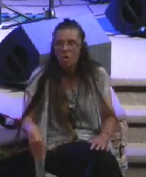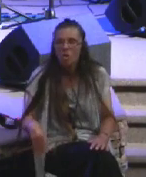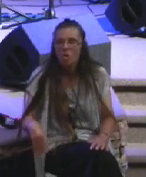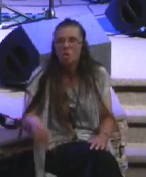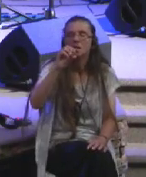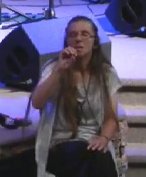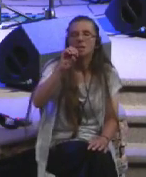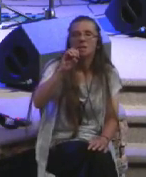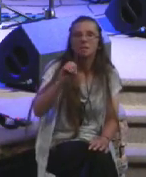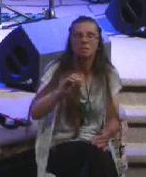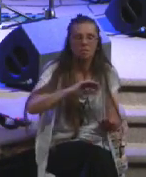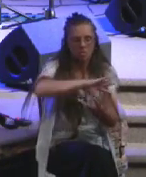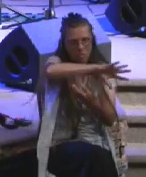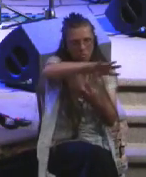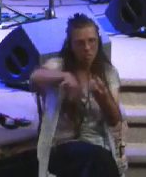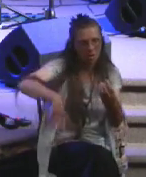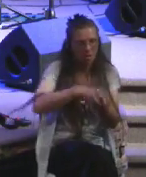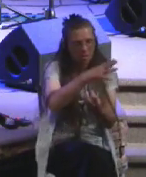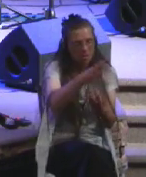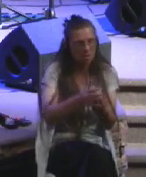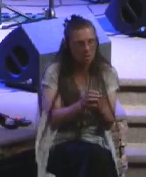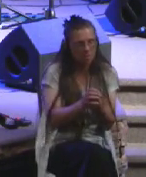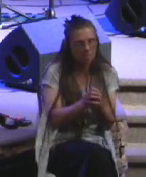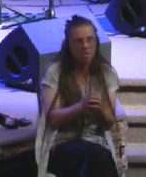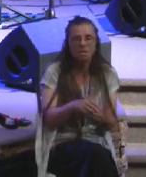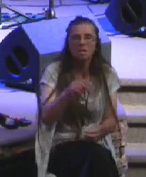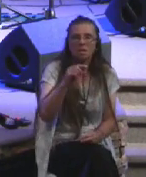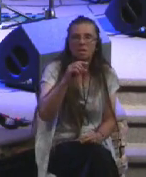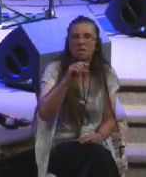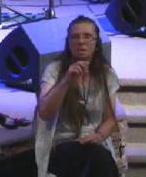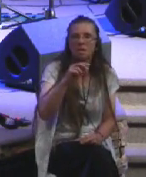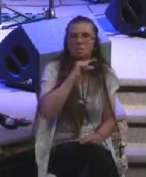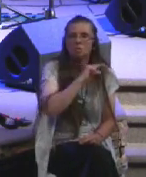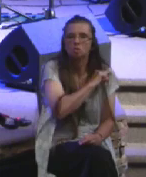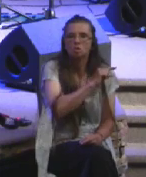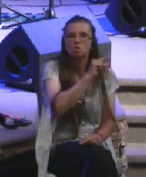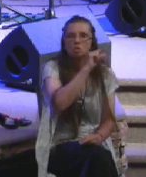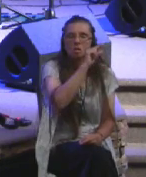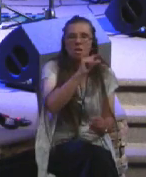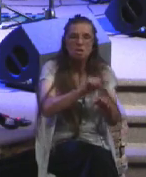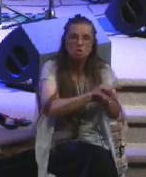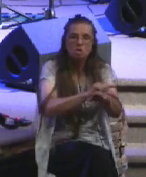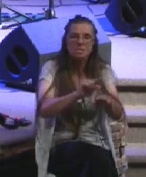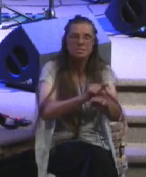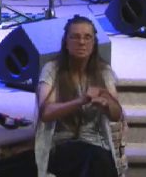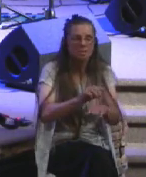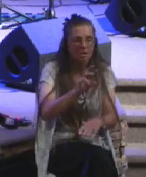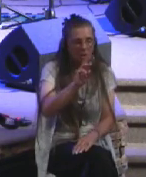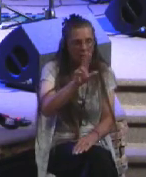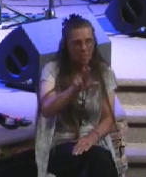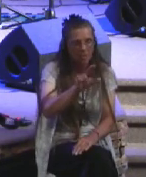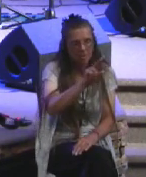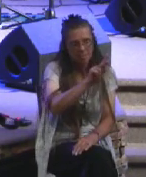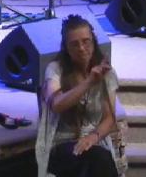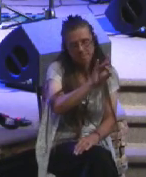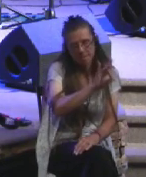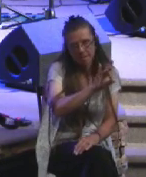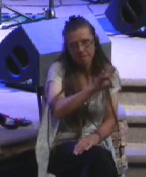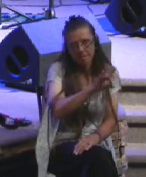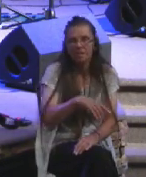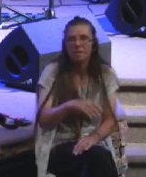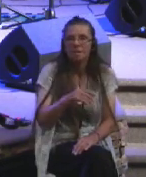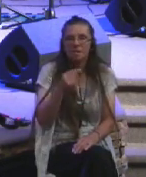38. We wrap up Genesis chapter 37, where we're introduced to Joseph, who was the last of the patriarchs, and he's been